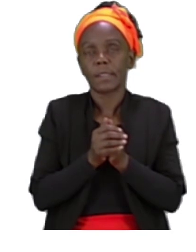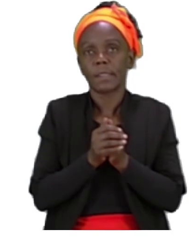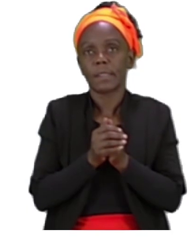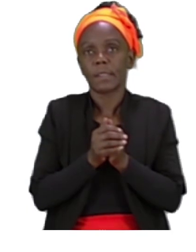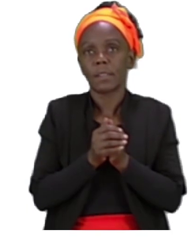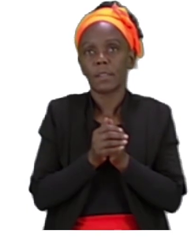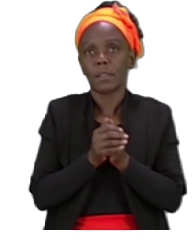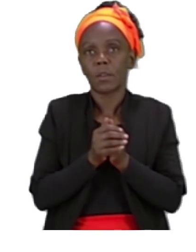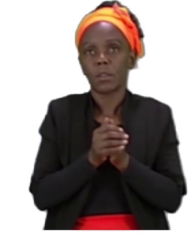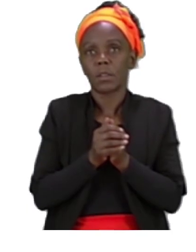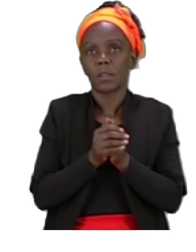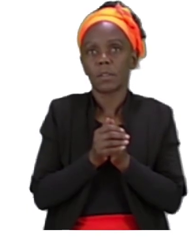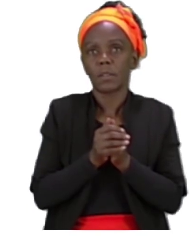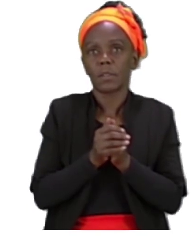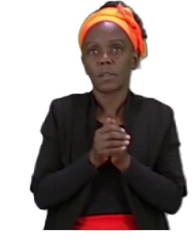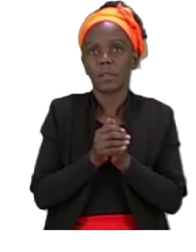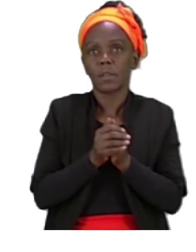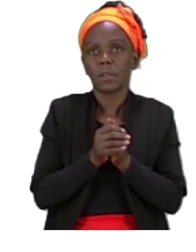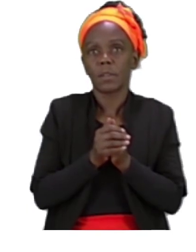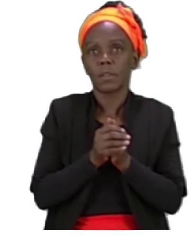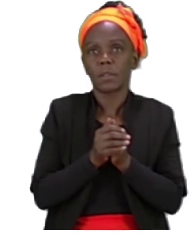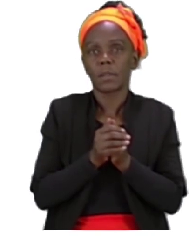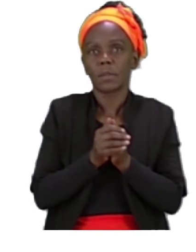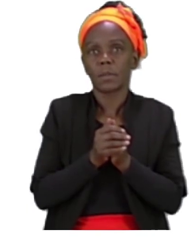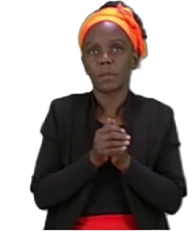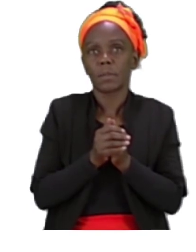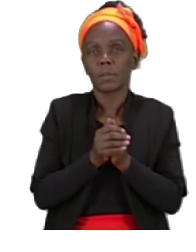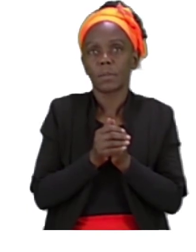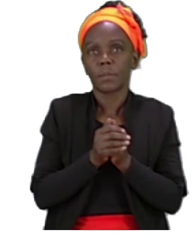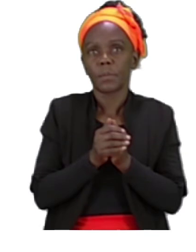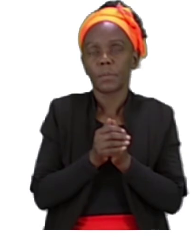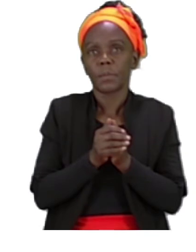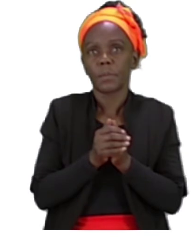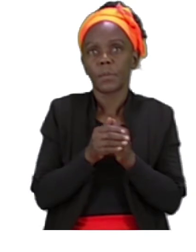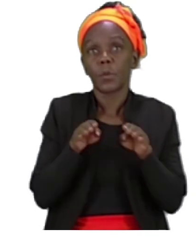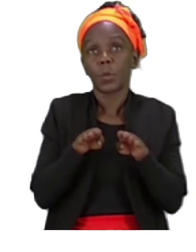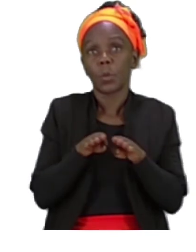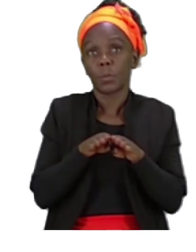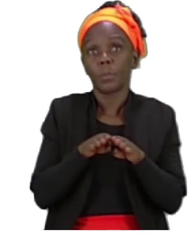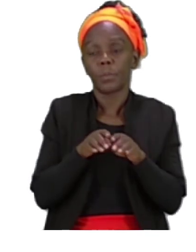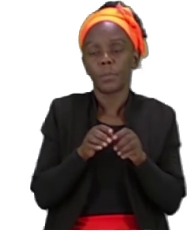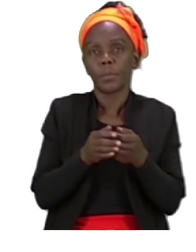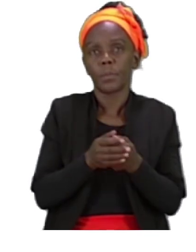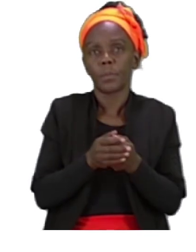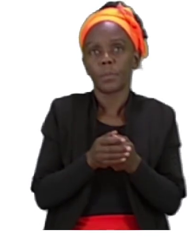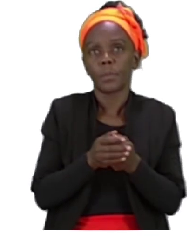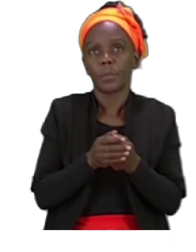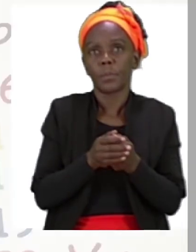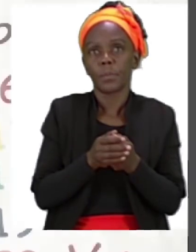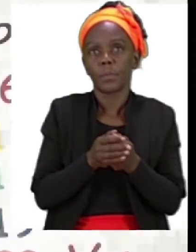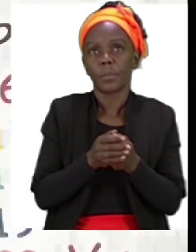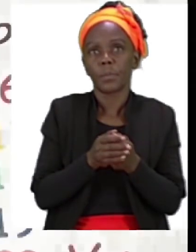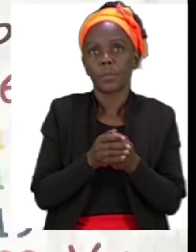our shapes, then our colors, and then we can discuss what we need to do for this page. So let's take a look at